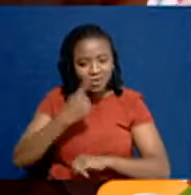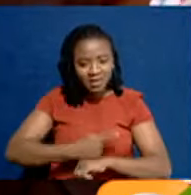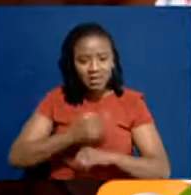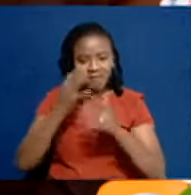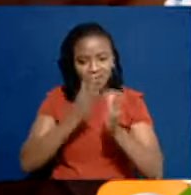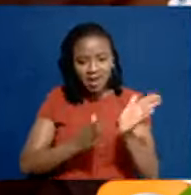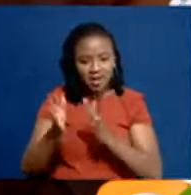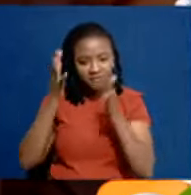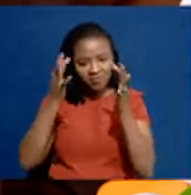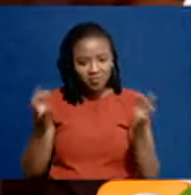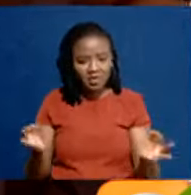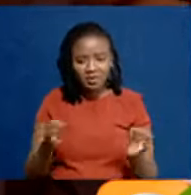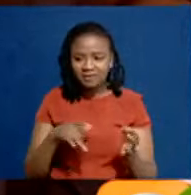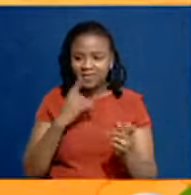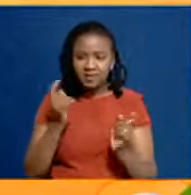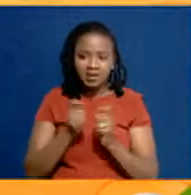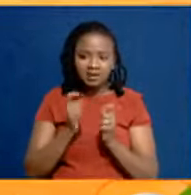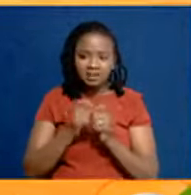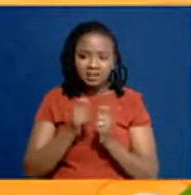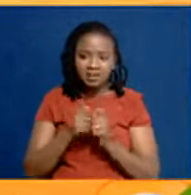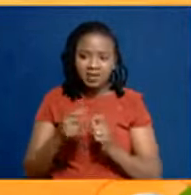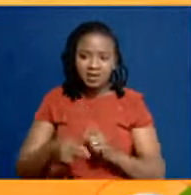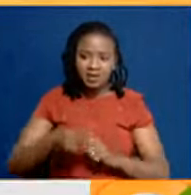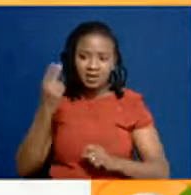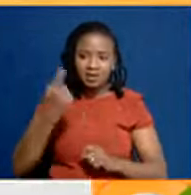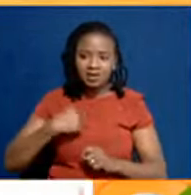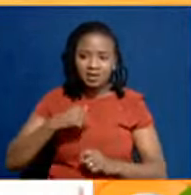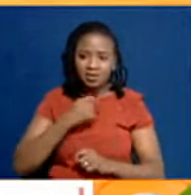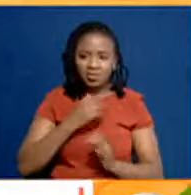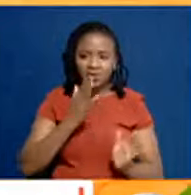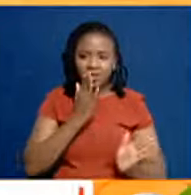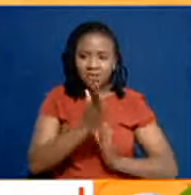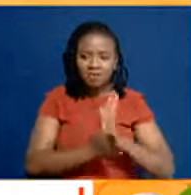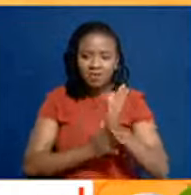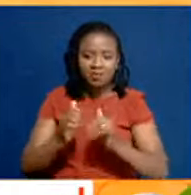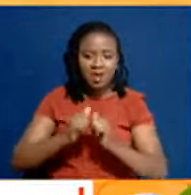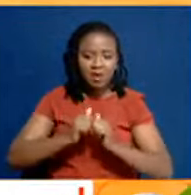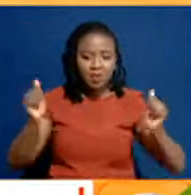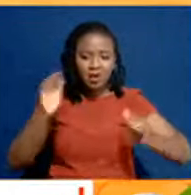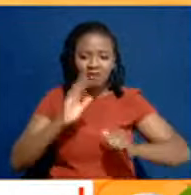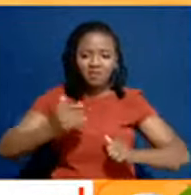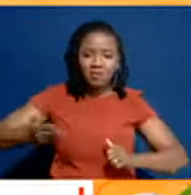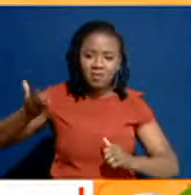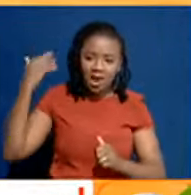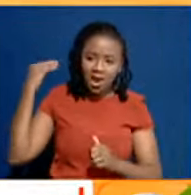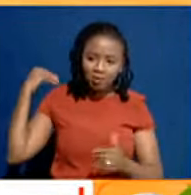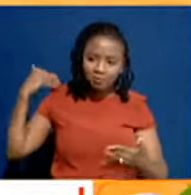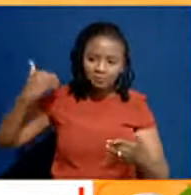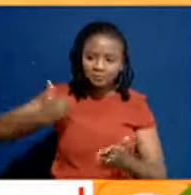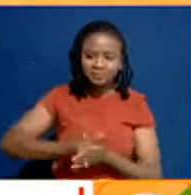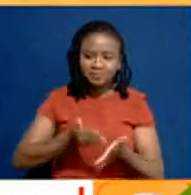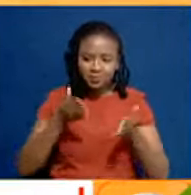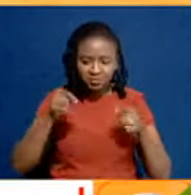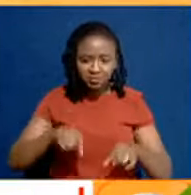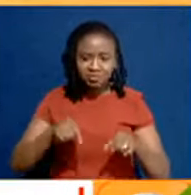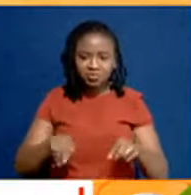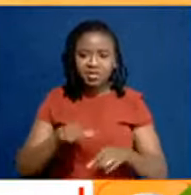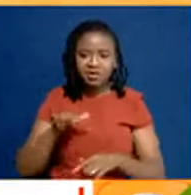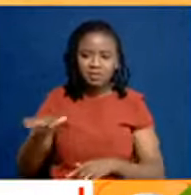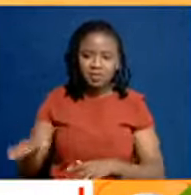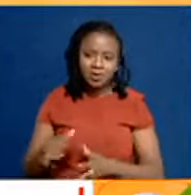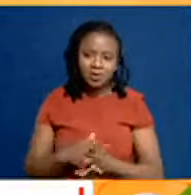day, too much to bear. Harusi tumejiandaa kutoka siku yenye ilipangwa mpaka saa hii, mpaka leo